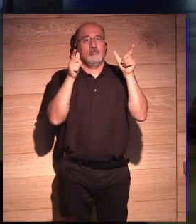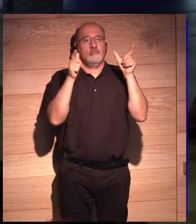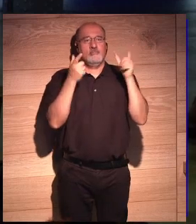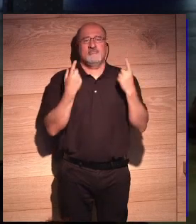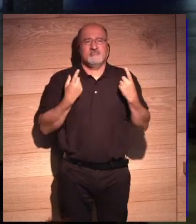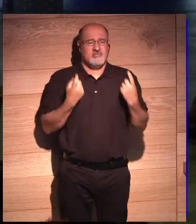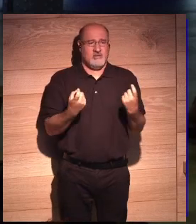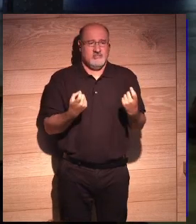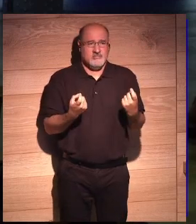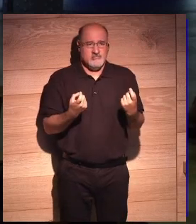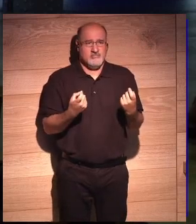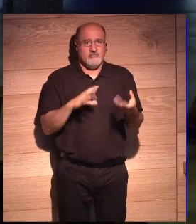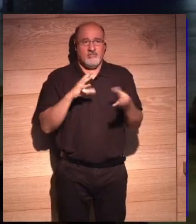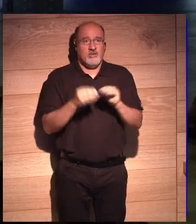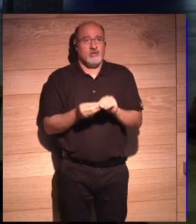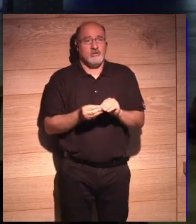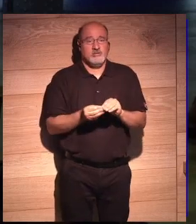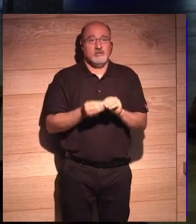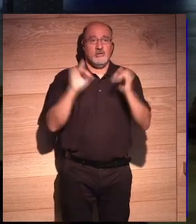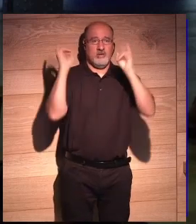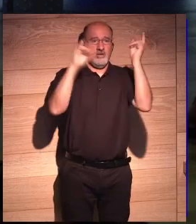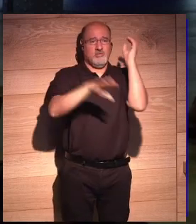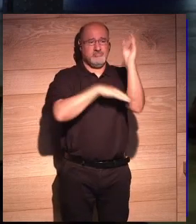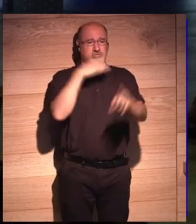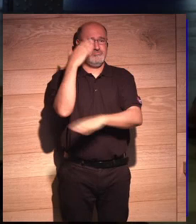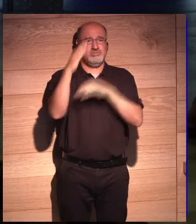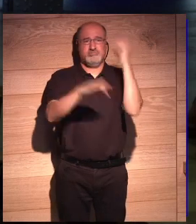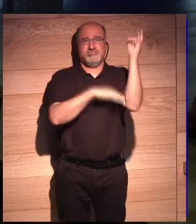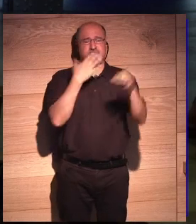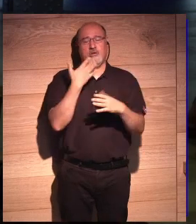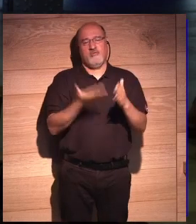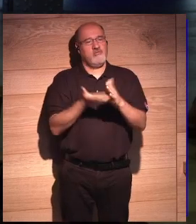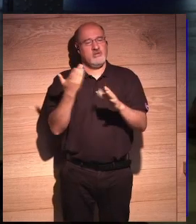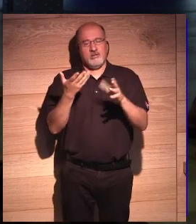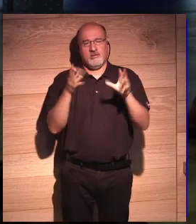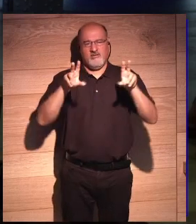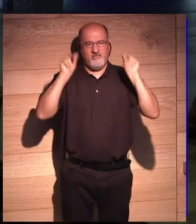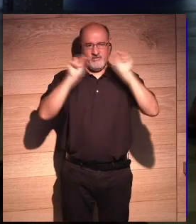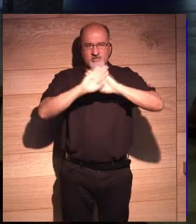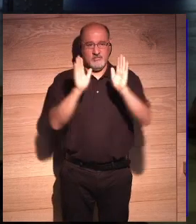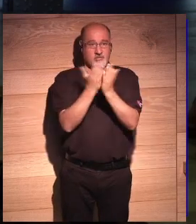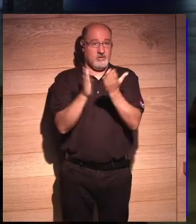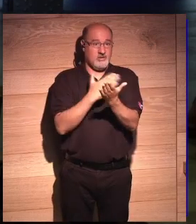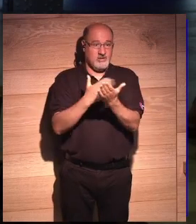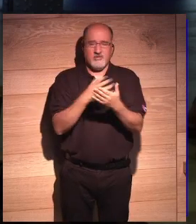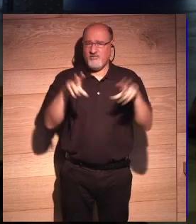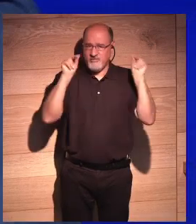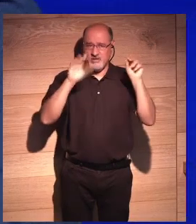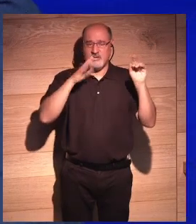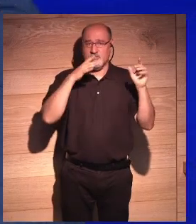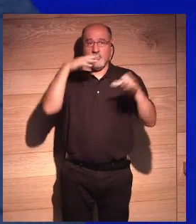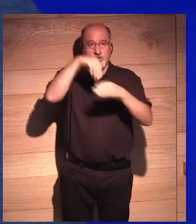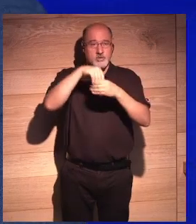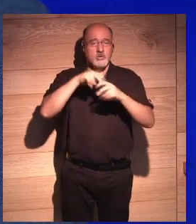the training institutions be aware of this. We need to stop cutting trees, and we need to start doing things with this